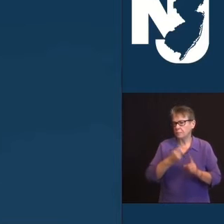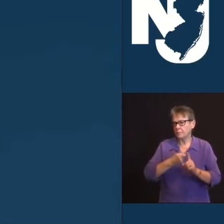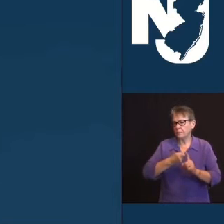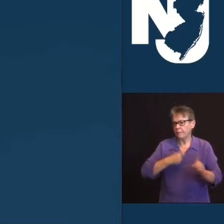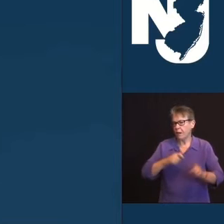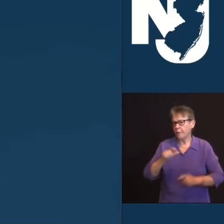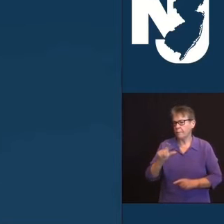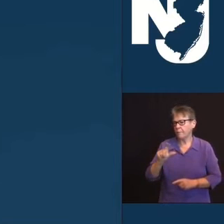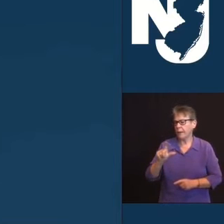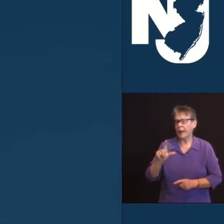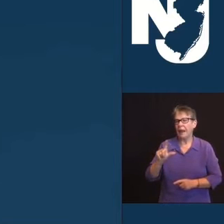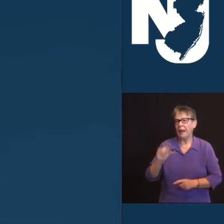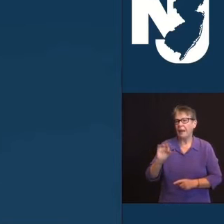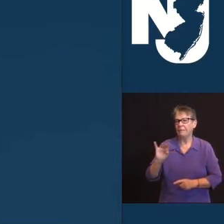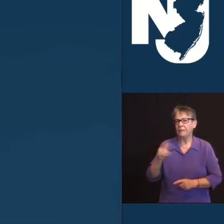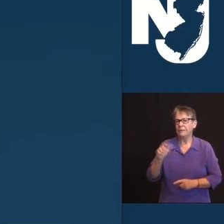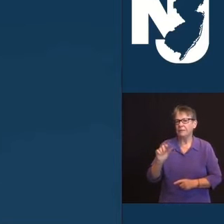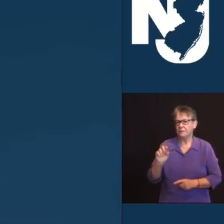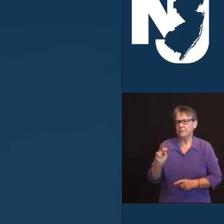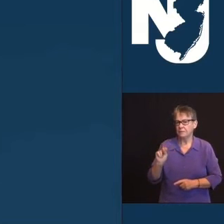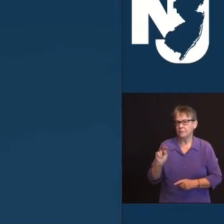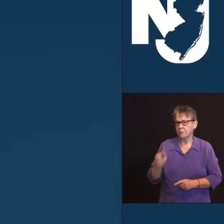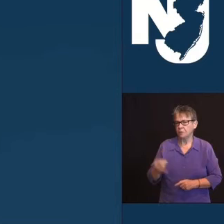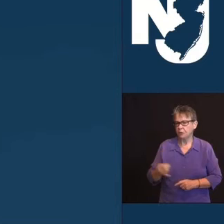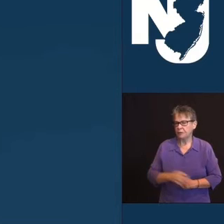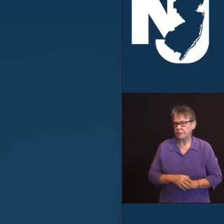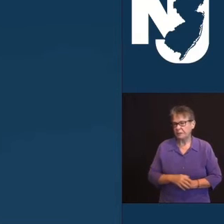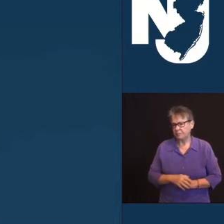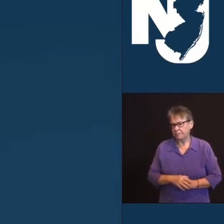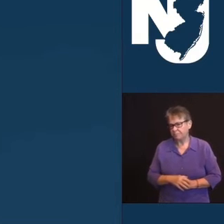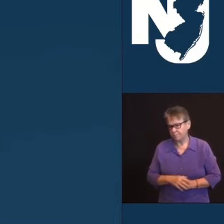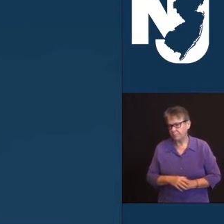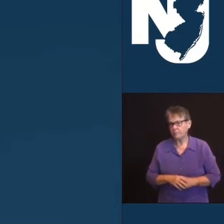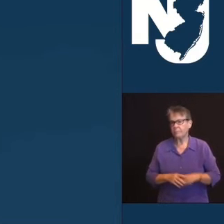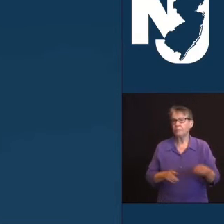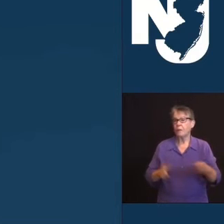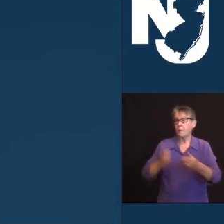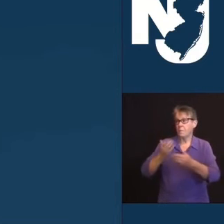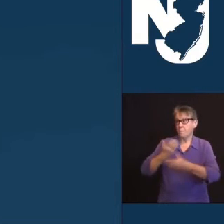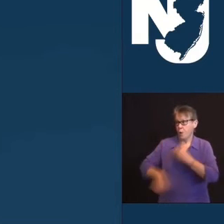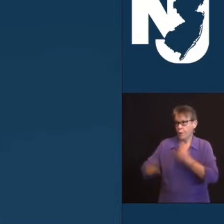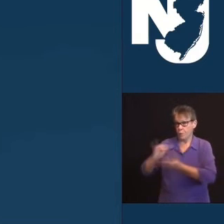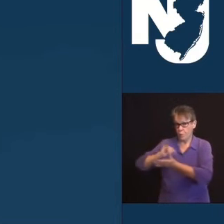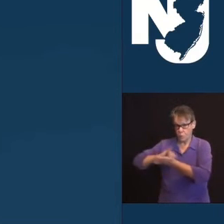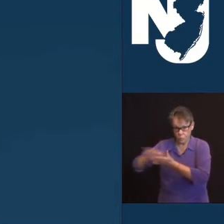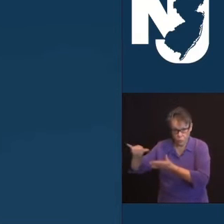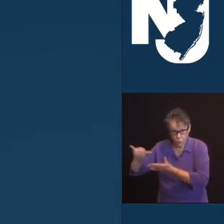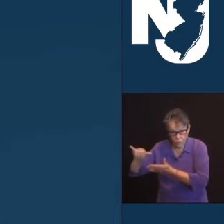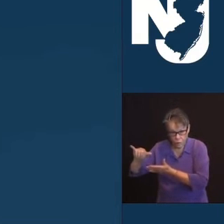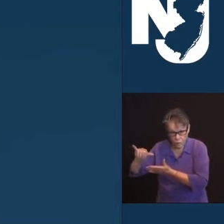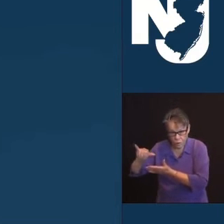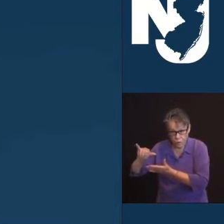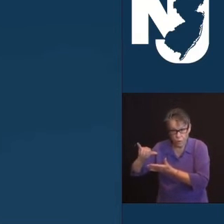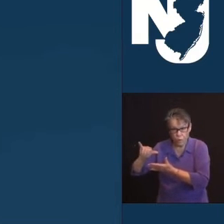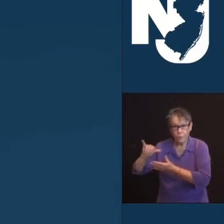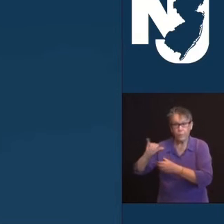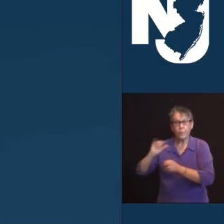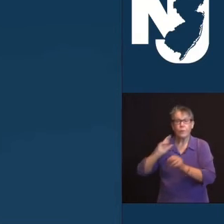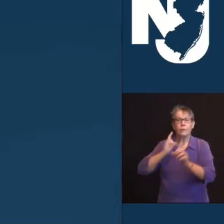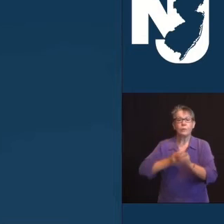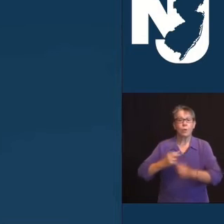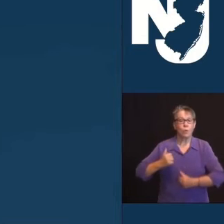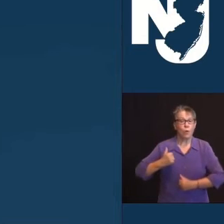Howard Zimmerman, a native of New York and a proud U.S. Army veteran who served in Rome. Howard ran his